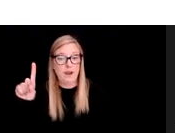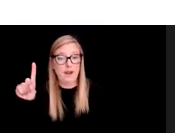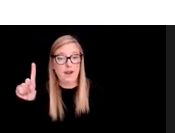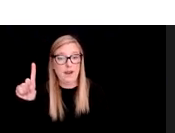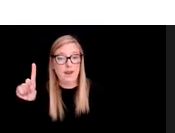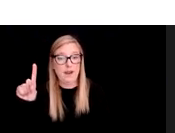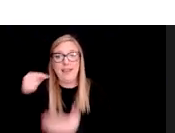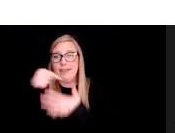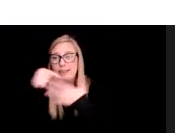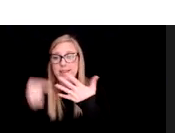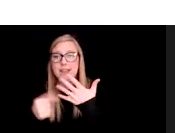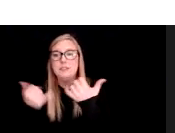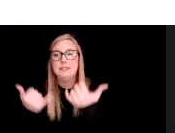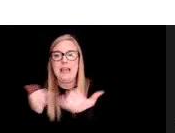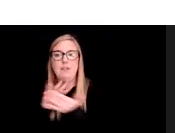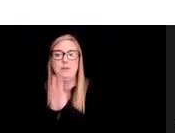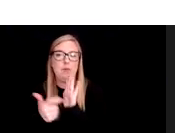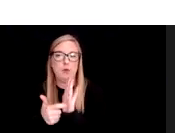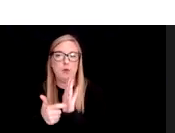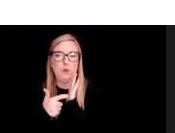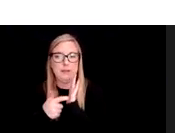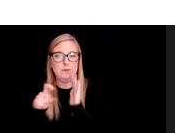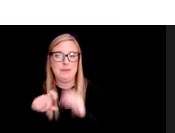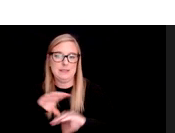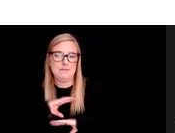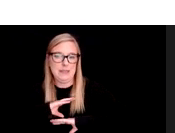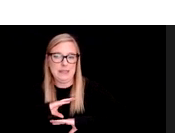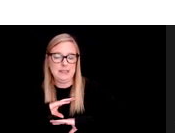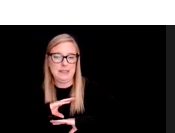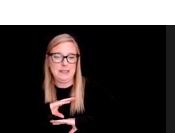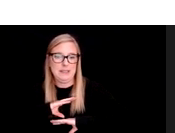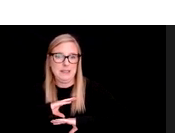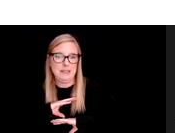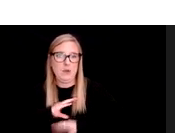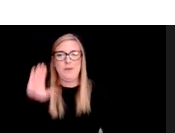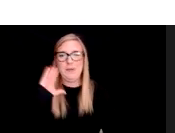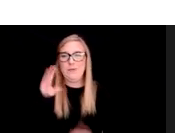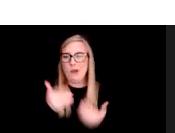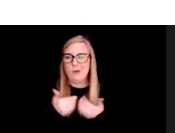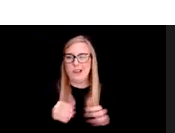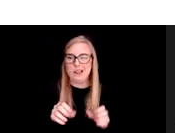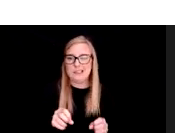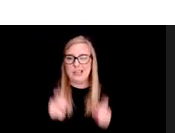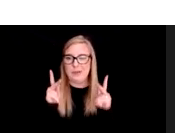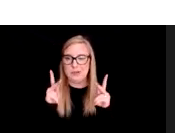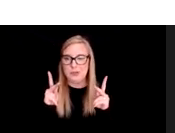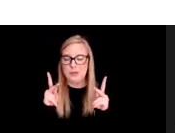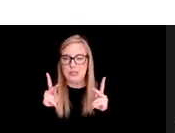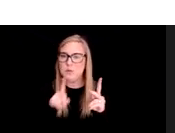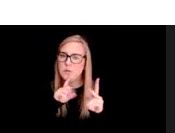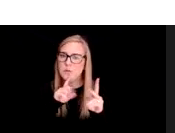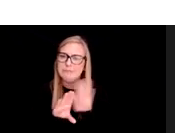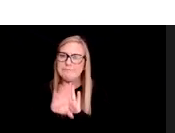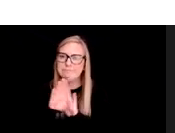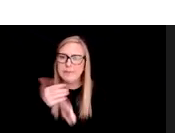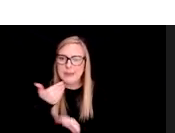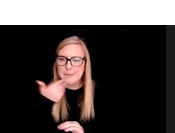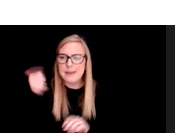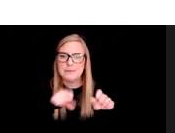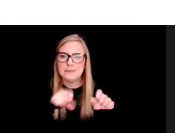scenario are actually requirements that we have to meet. So we lost that opportunity to, number one, create the best possible experience